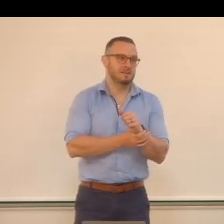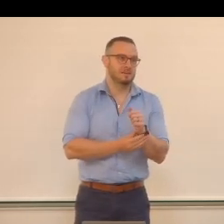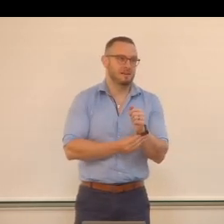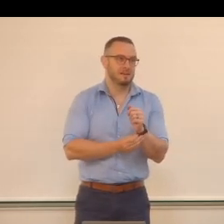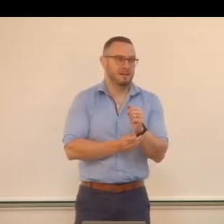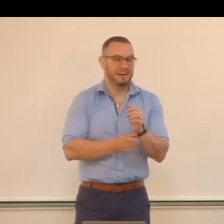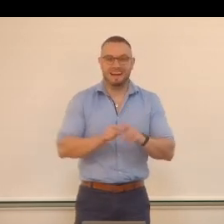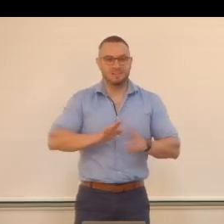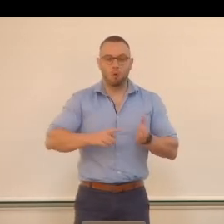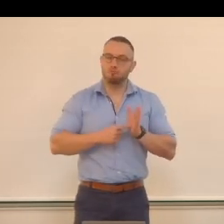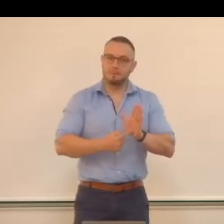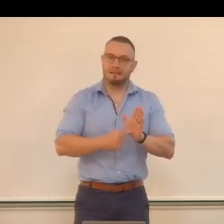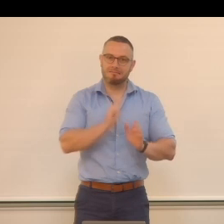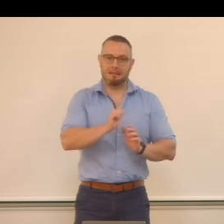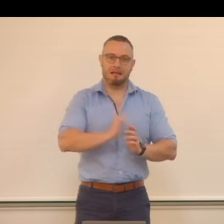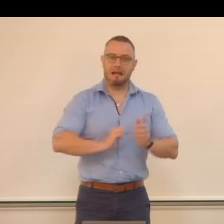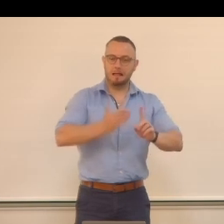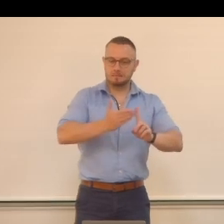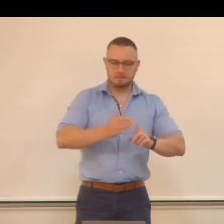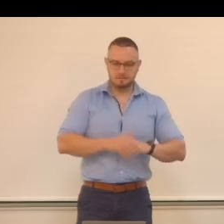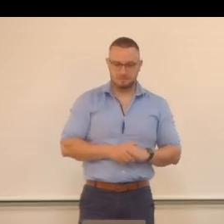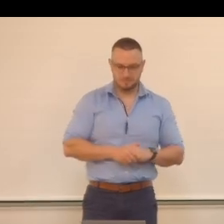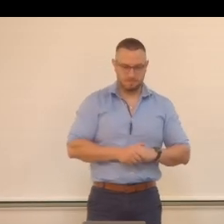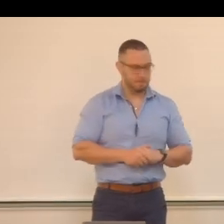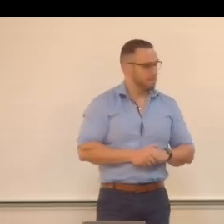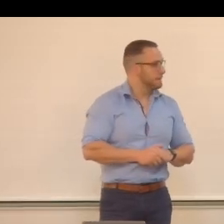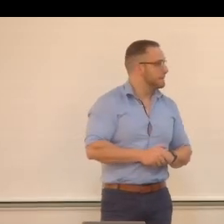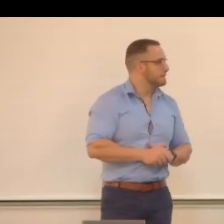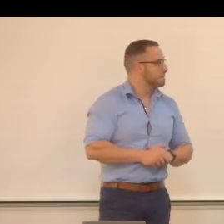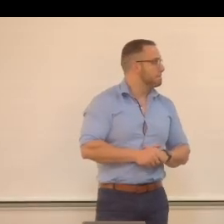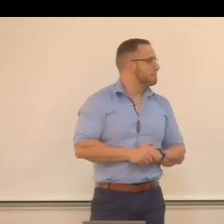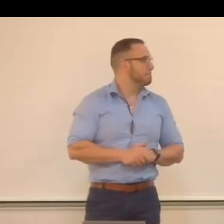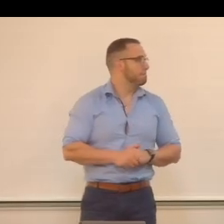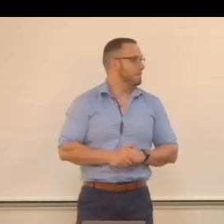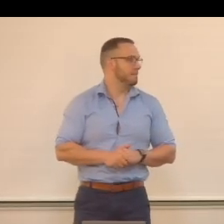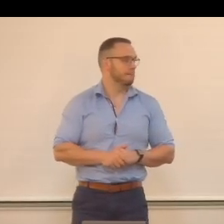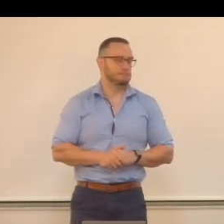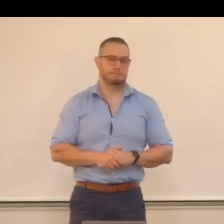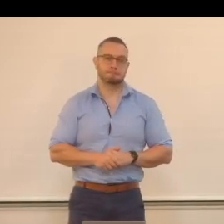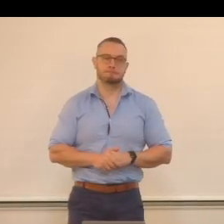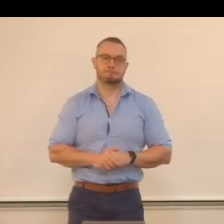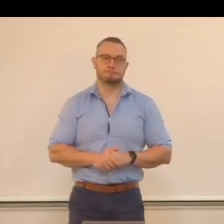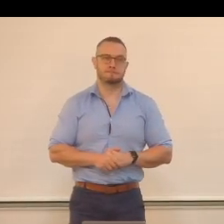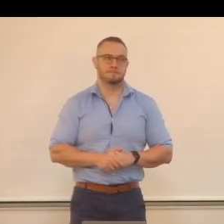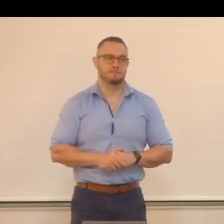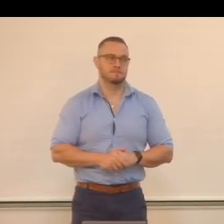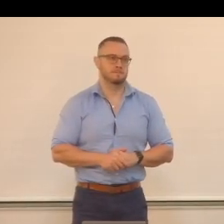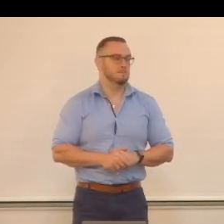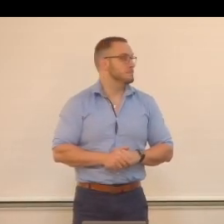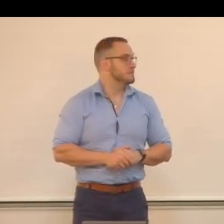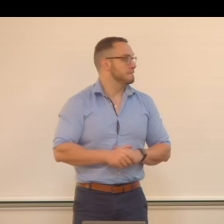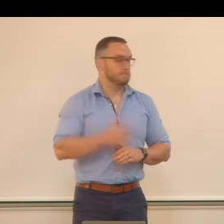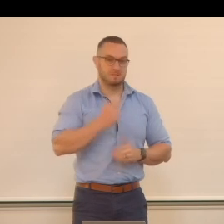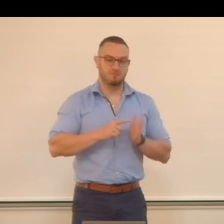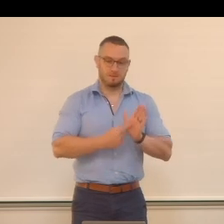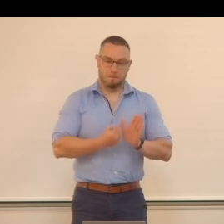don't represent them or the teams that manage them or select the crew members for them. And I'm only